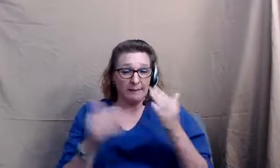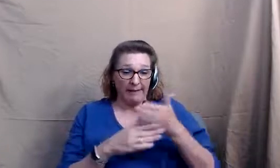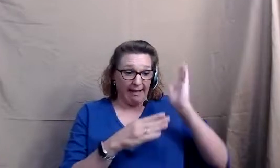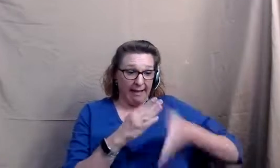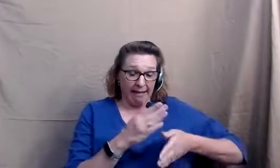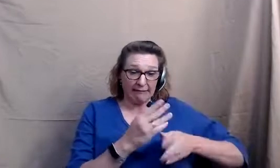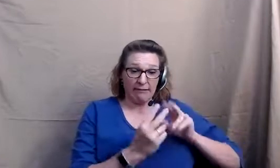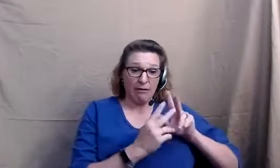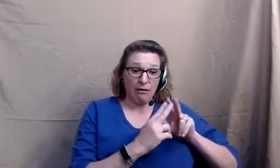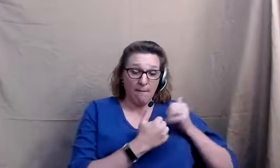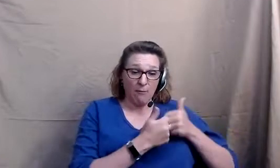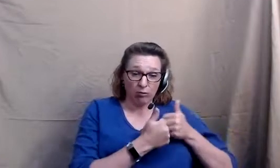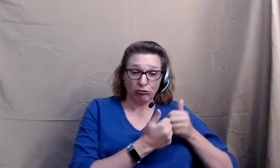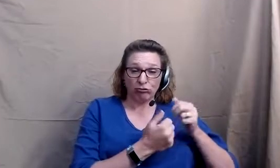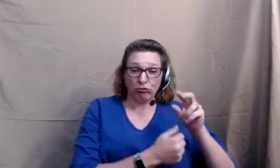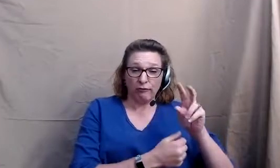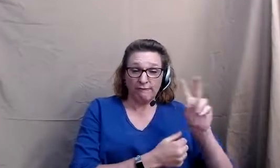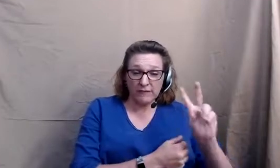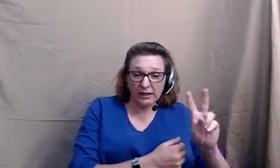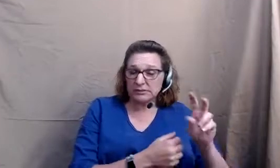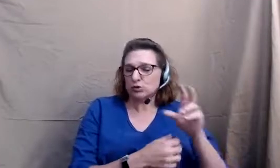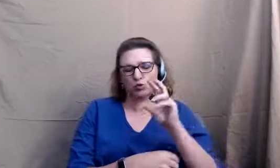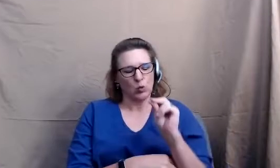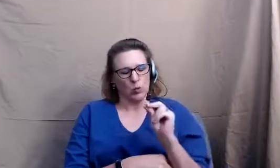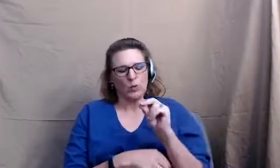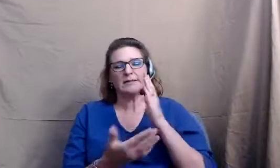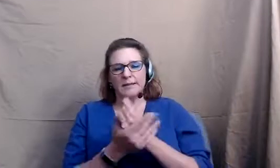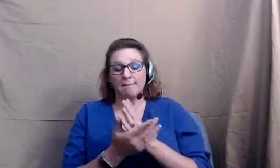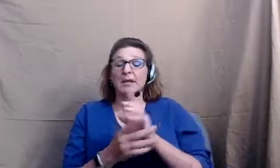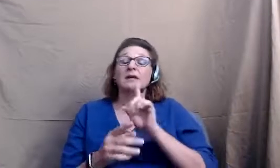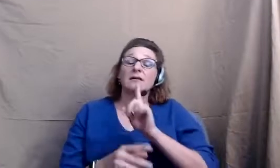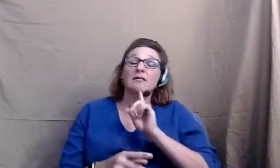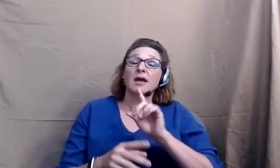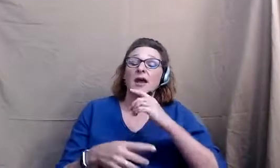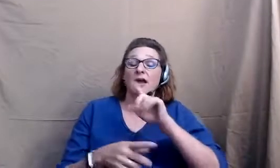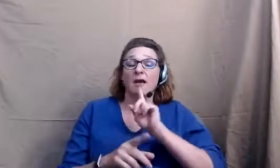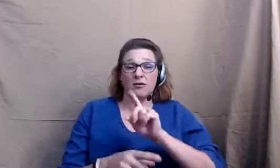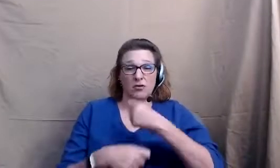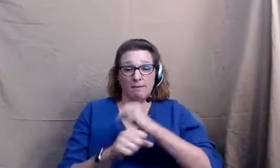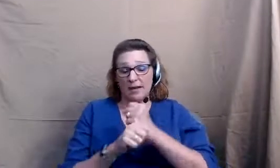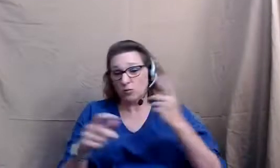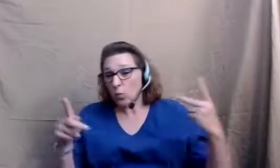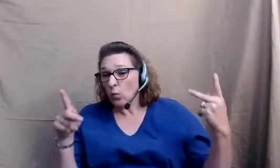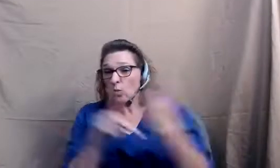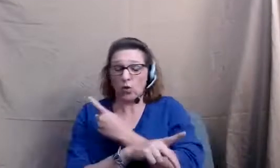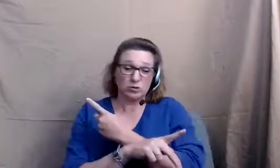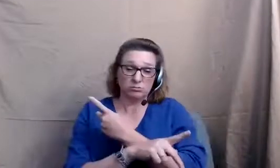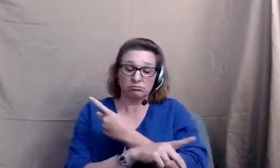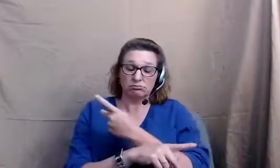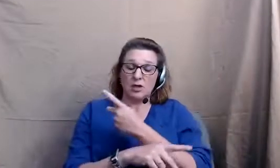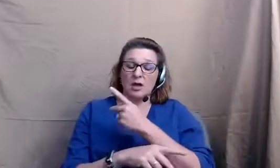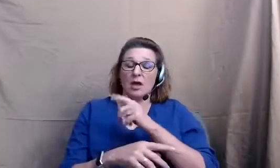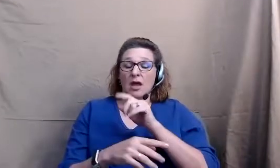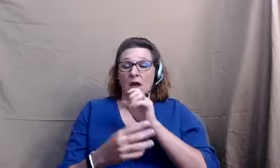very little to stop violence. In fact, it exacerbates many of the conditions that correlate with intimate partner